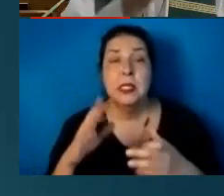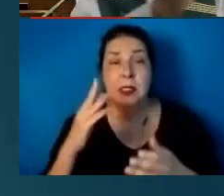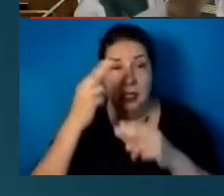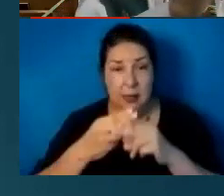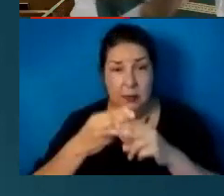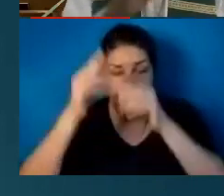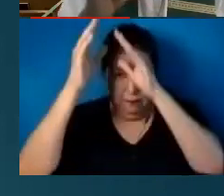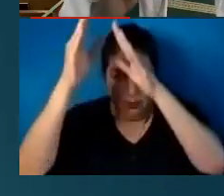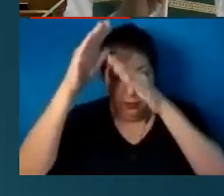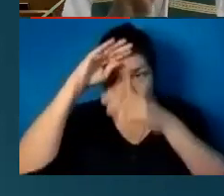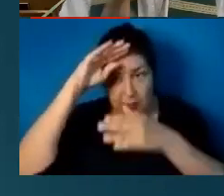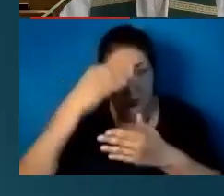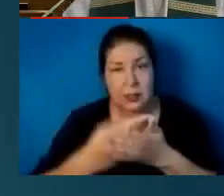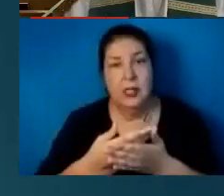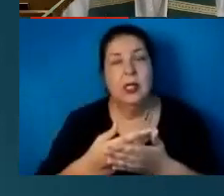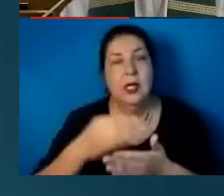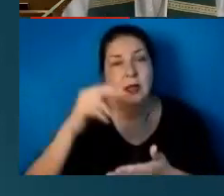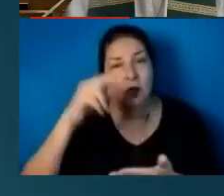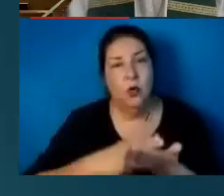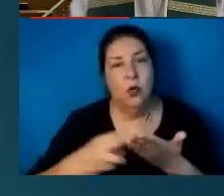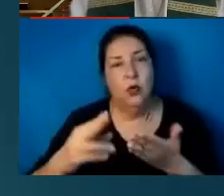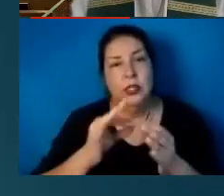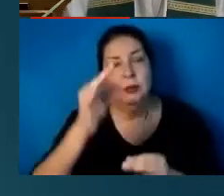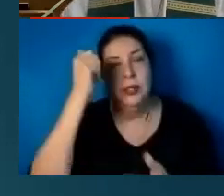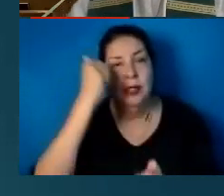Father, and of the Son, and of the Holy Spirit.